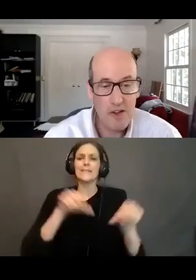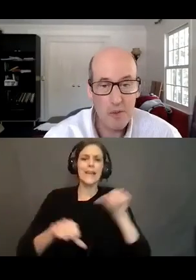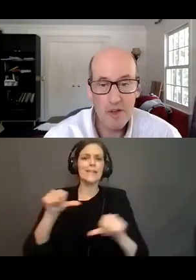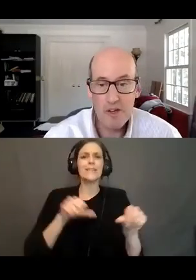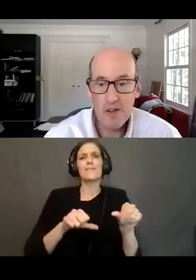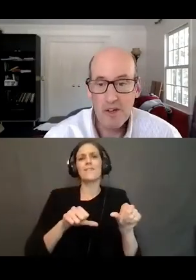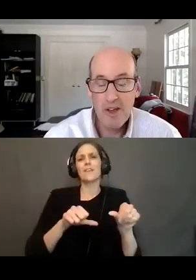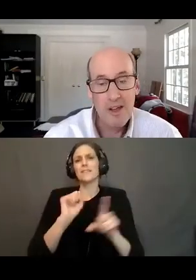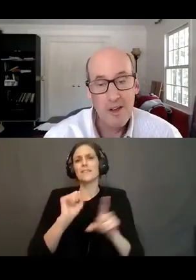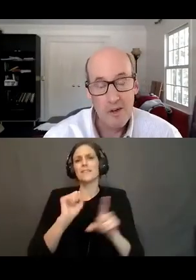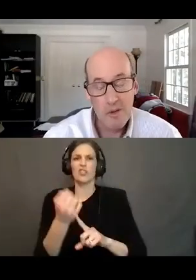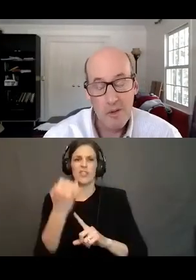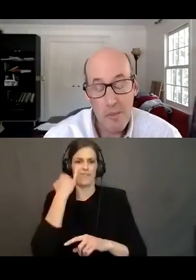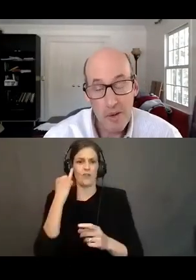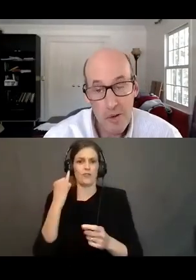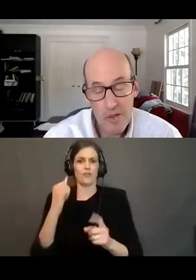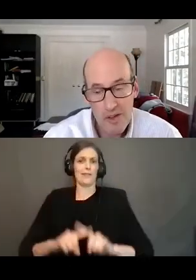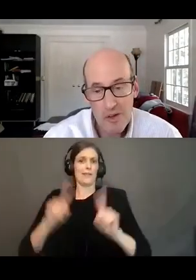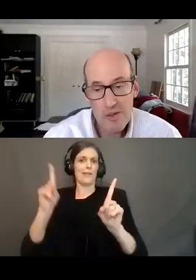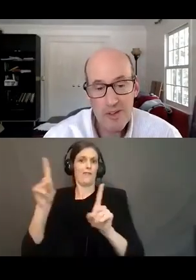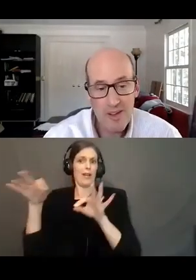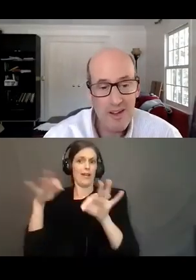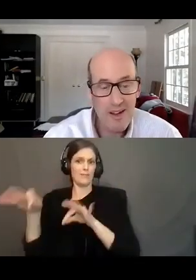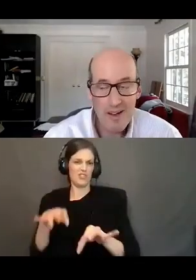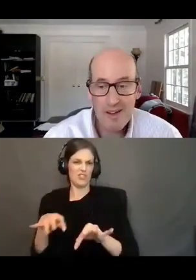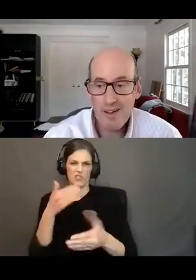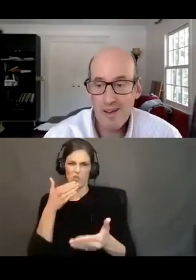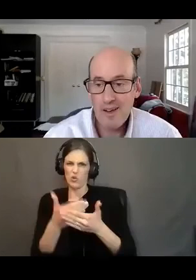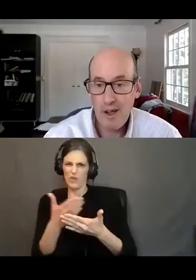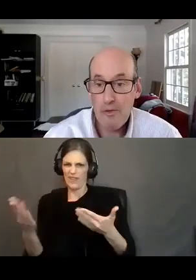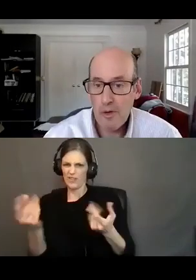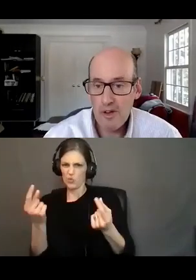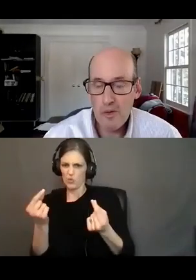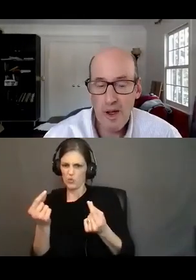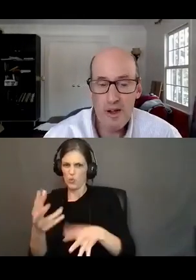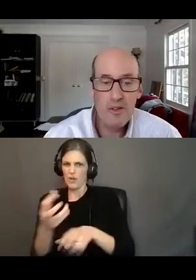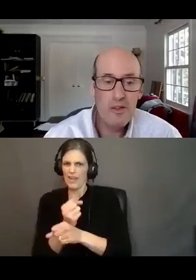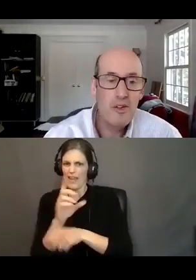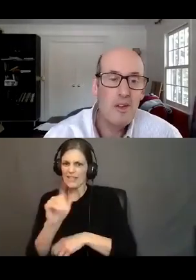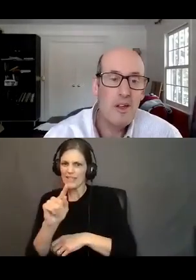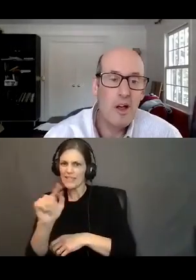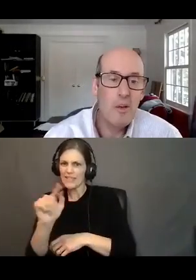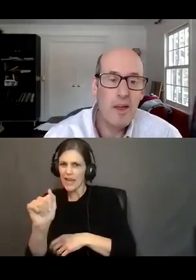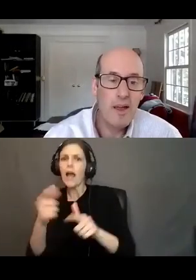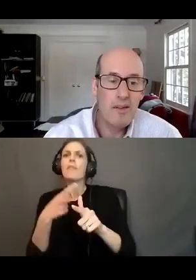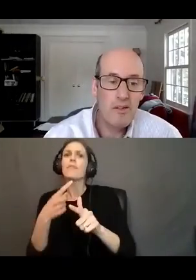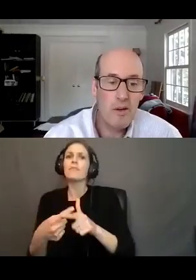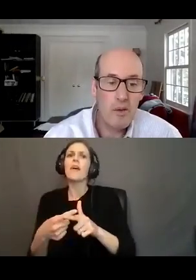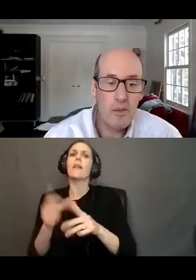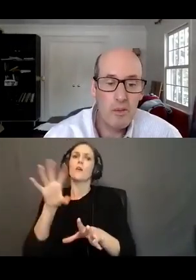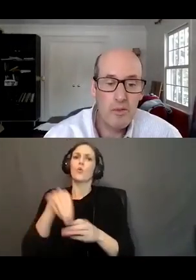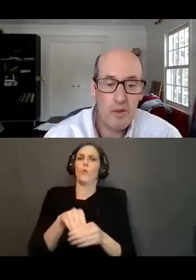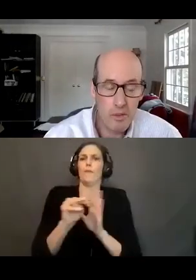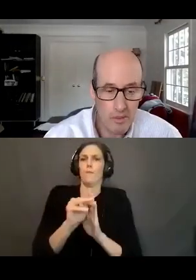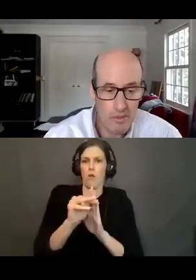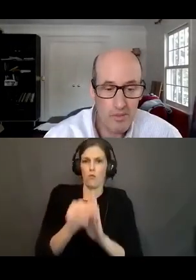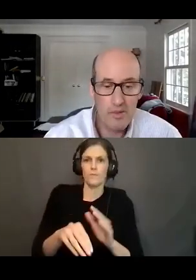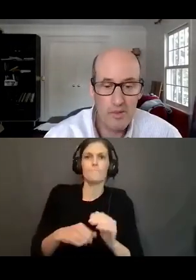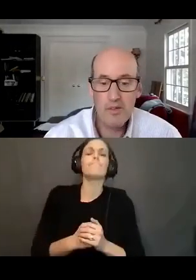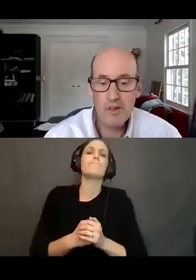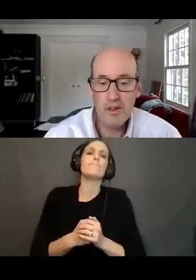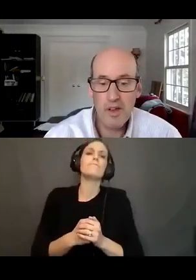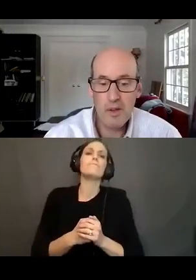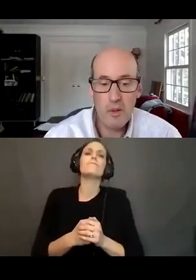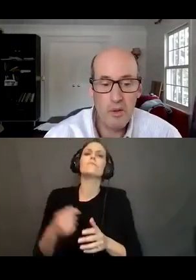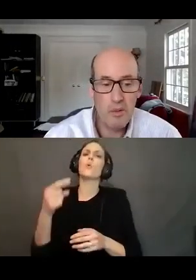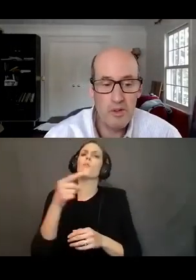alternative explanation, a good thing to do is get data on it and account for it in your models. And so this